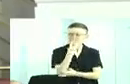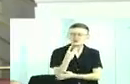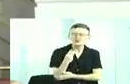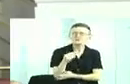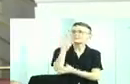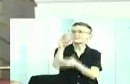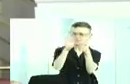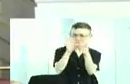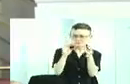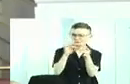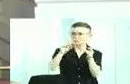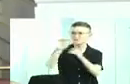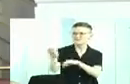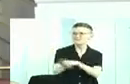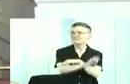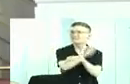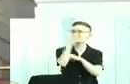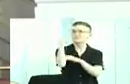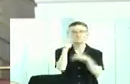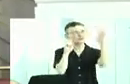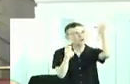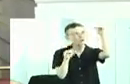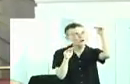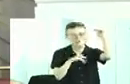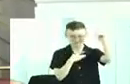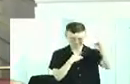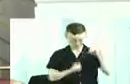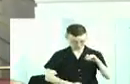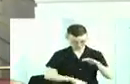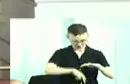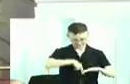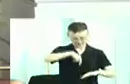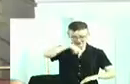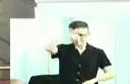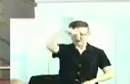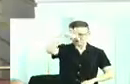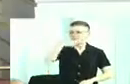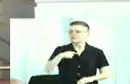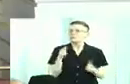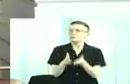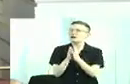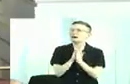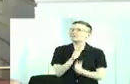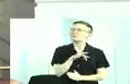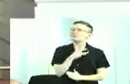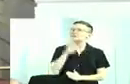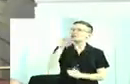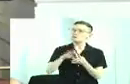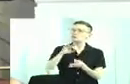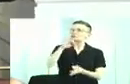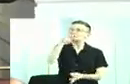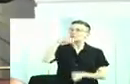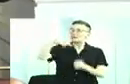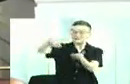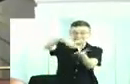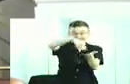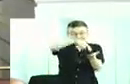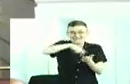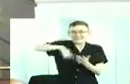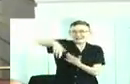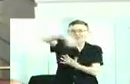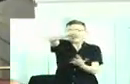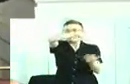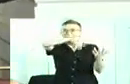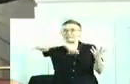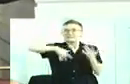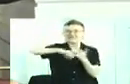of Easter in the hope of the resurrection. We ask that as we gather, that we feel your spirit dancing among us and living